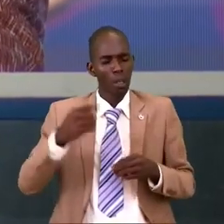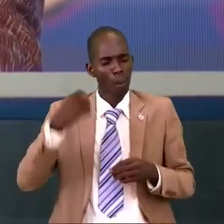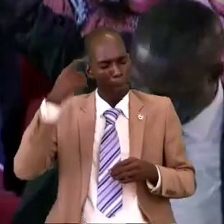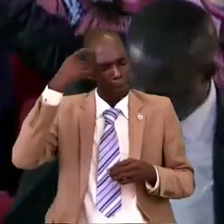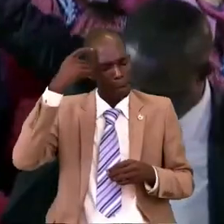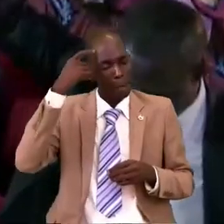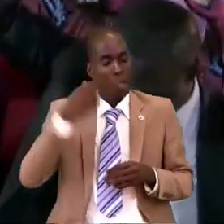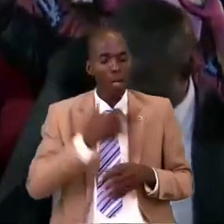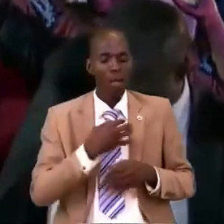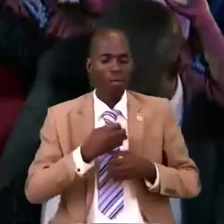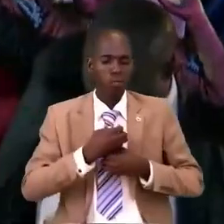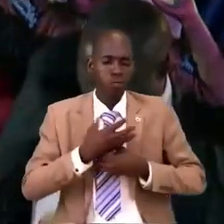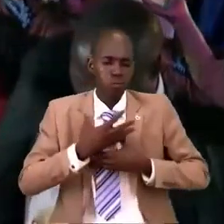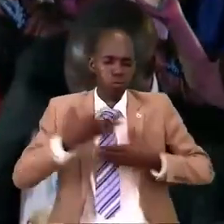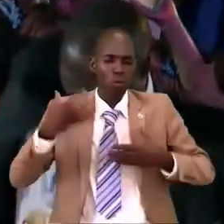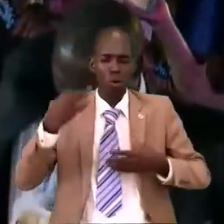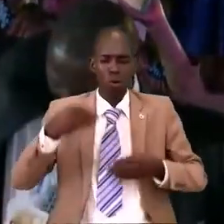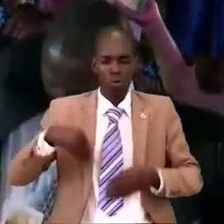name.